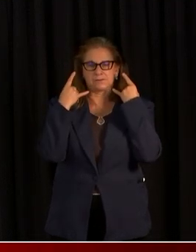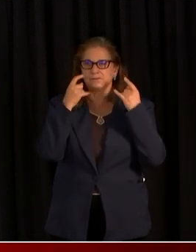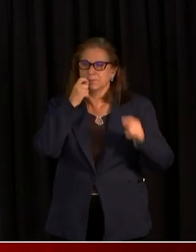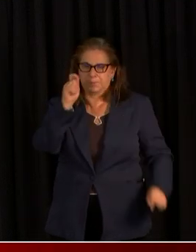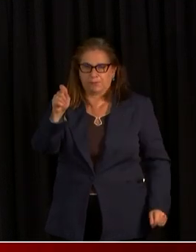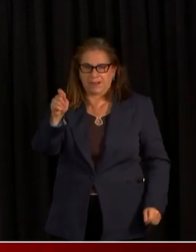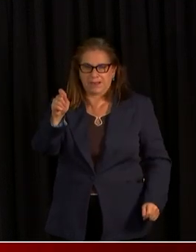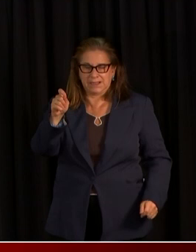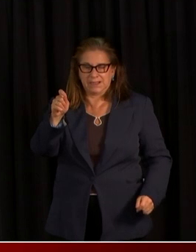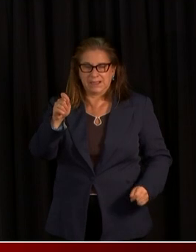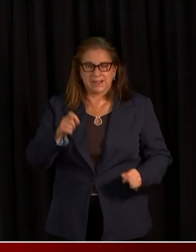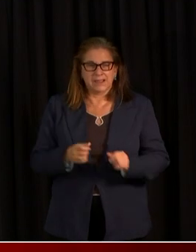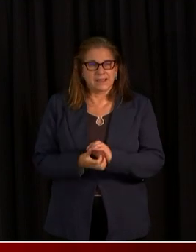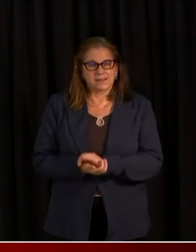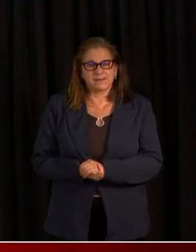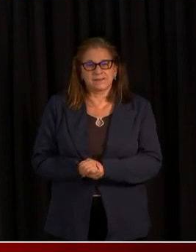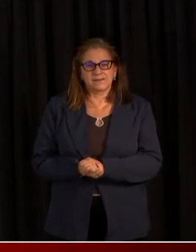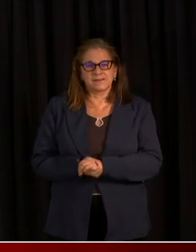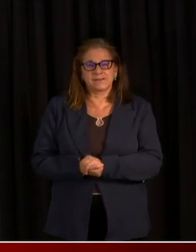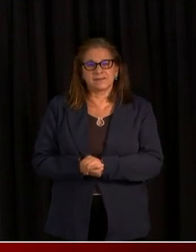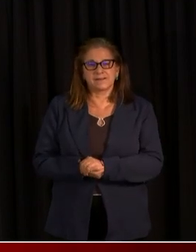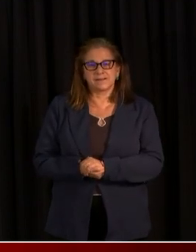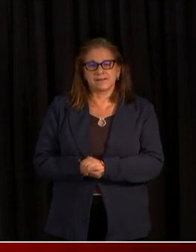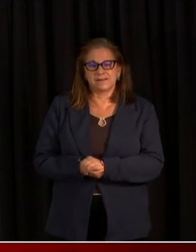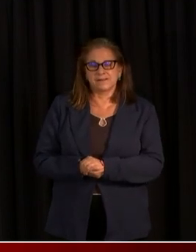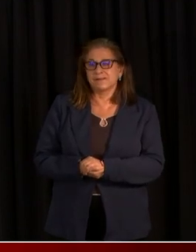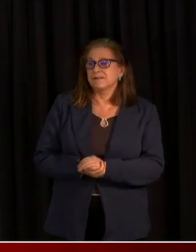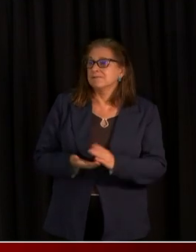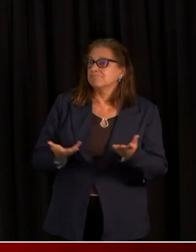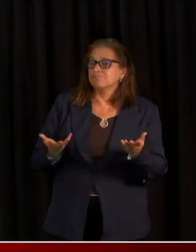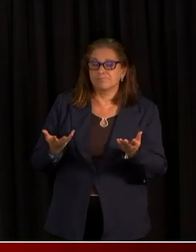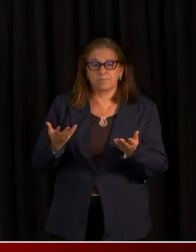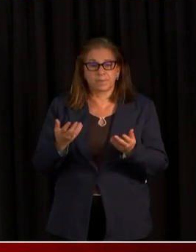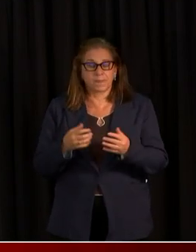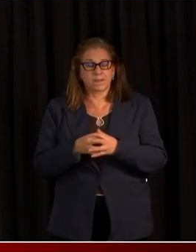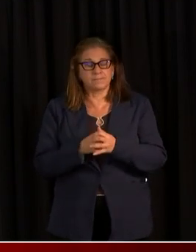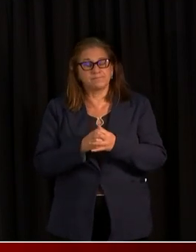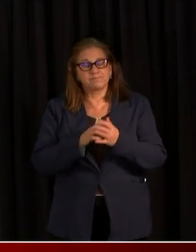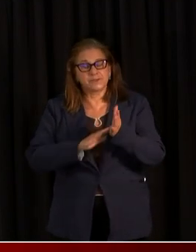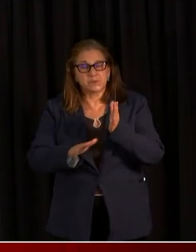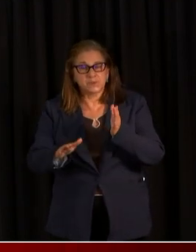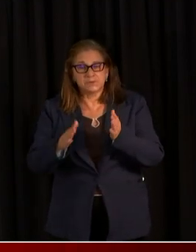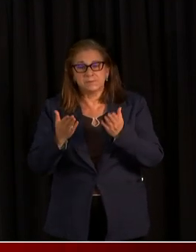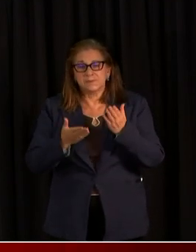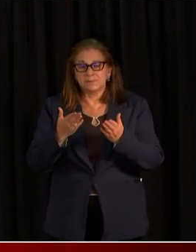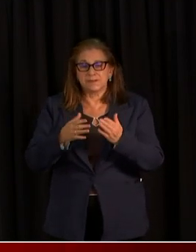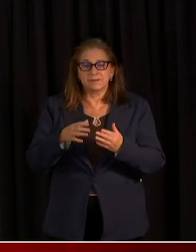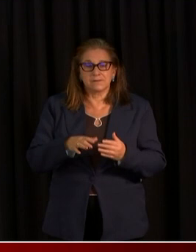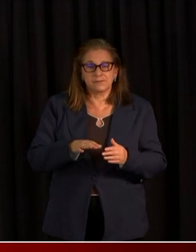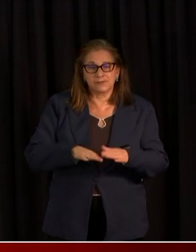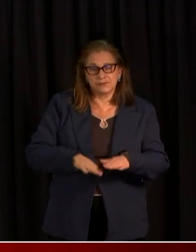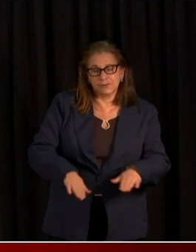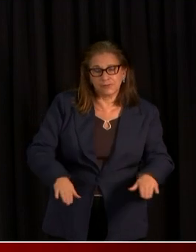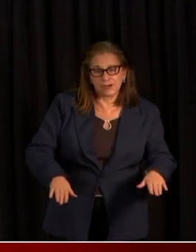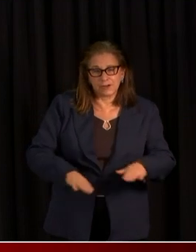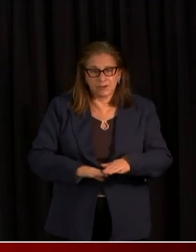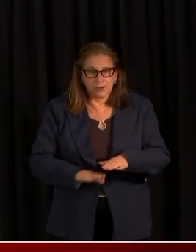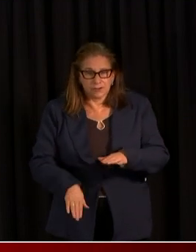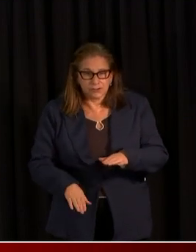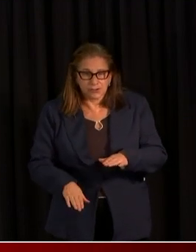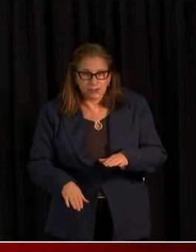exceptions. Common ones are for children under the age of 3, if you're